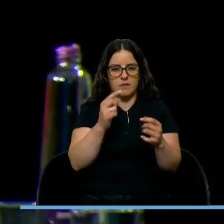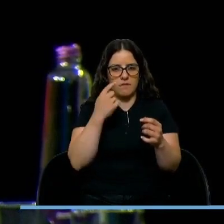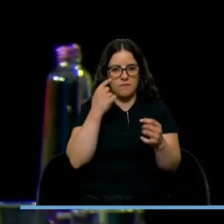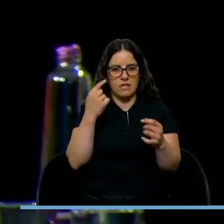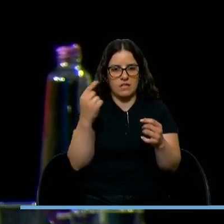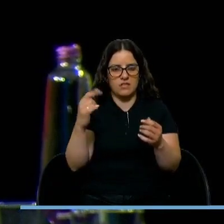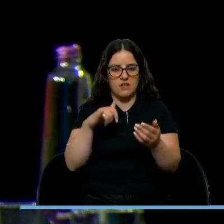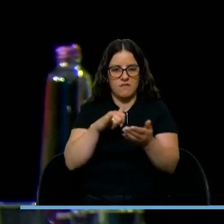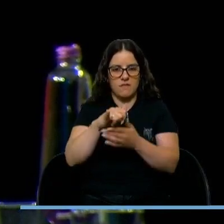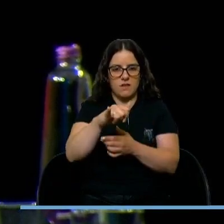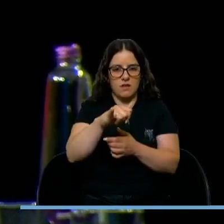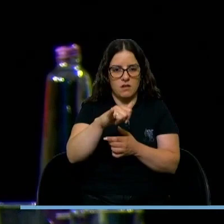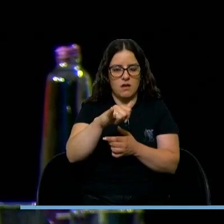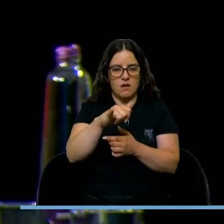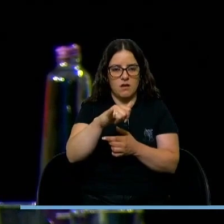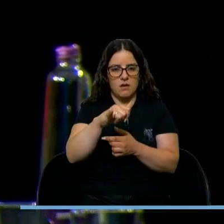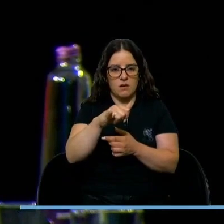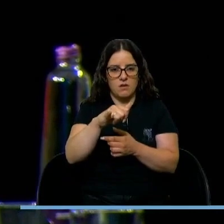the first